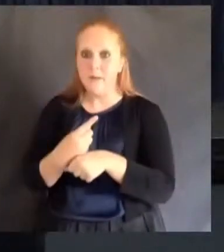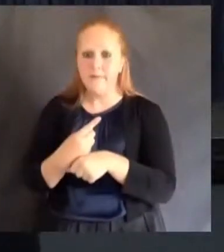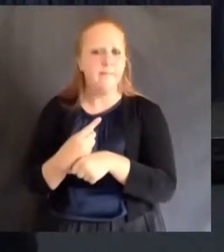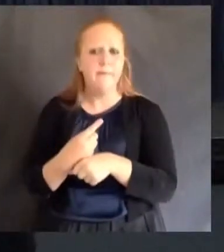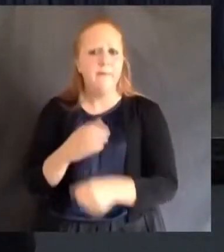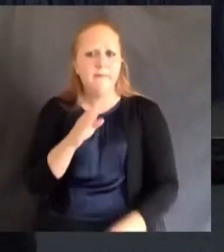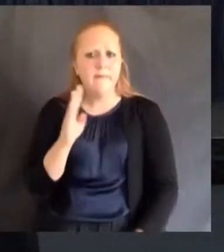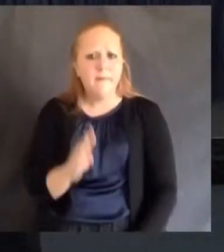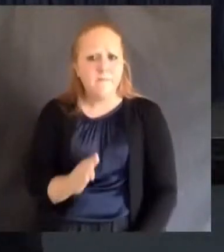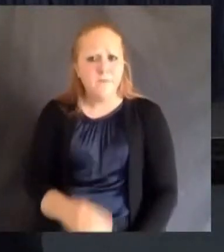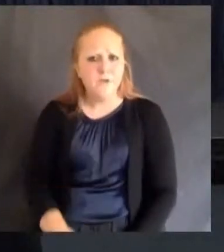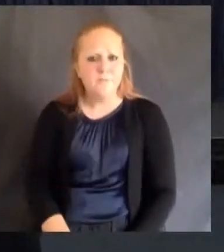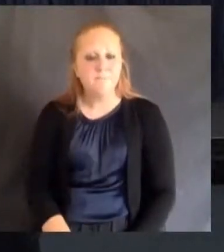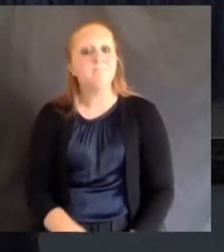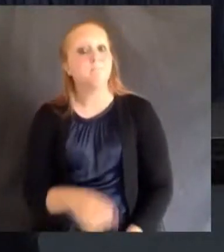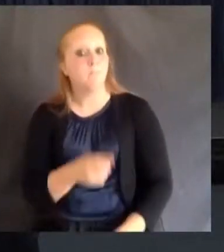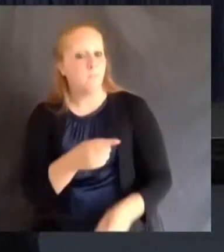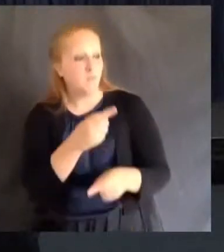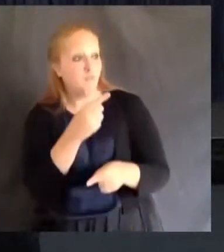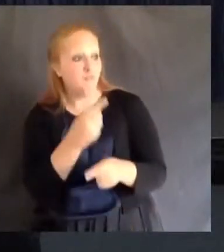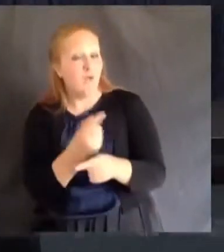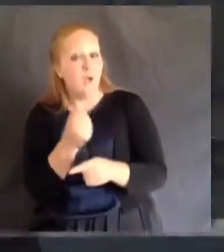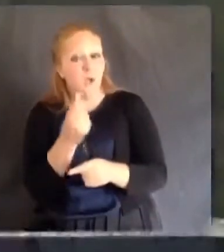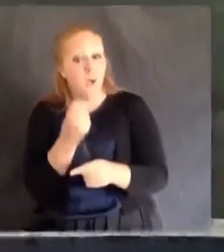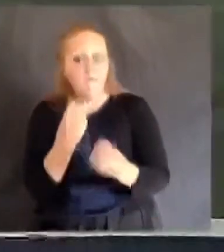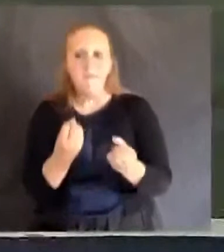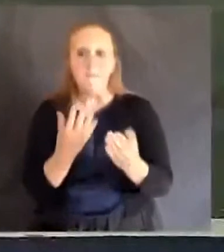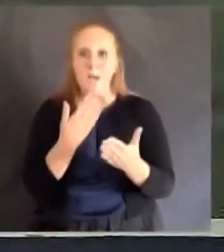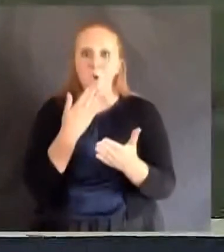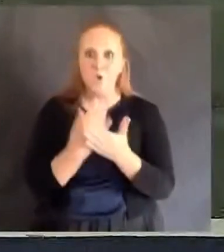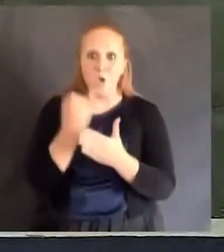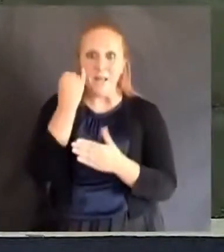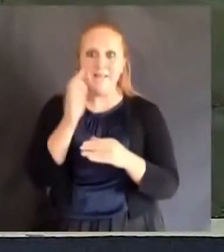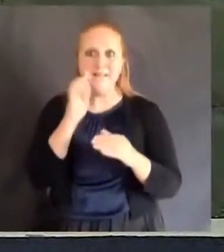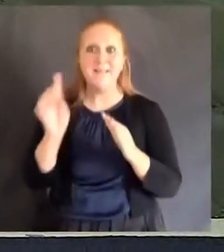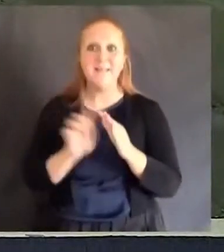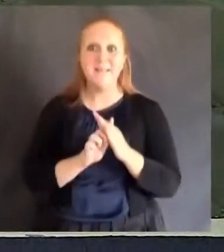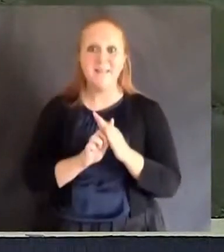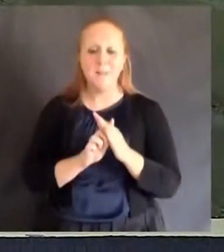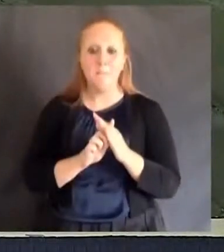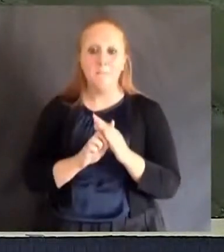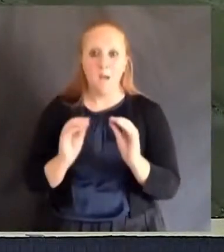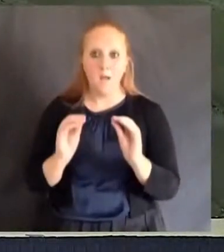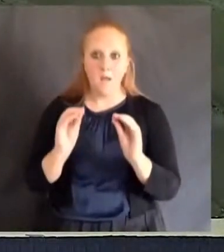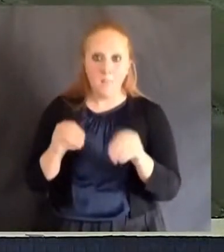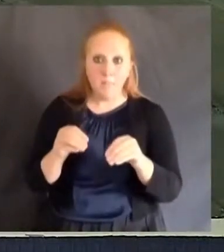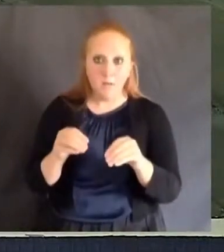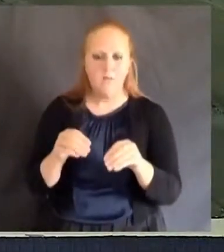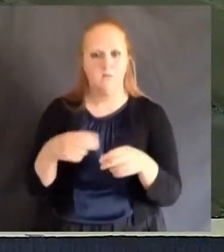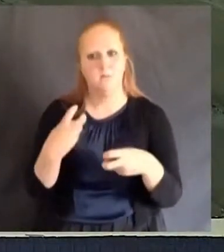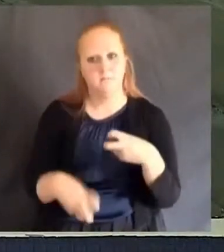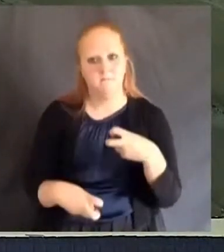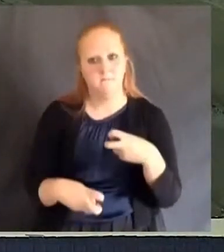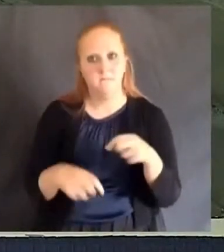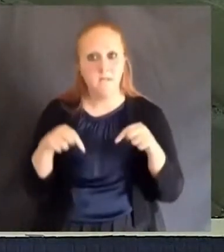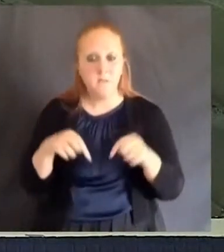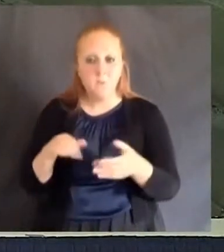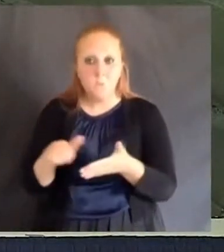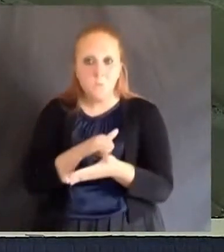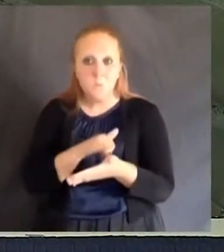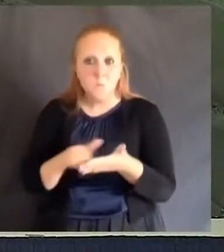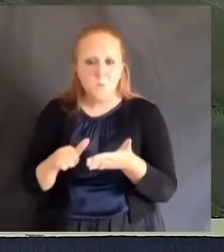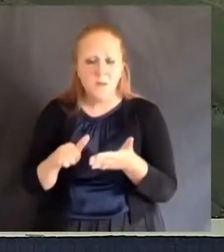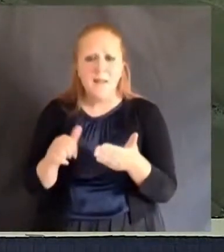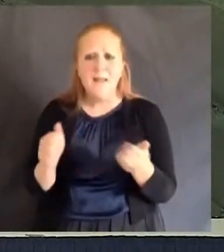come up with, you know, there are a lot of good ideas, you then have to implement it. And in New York, everything,